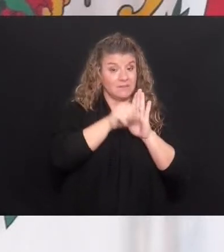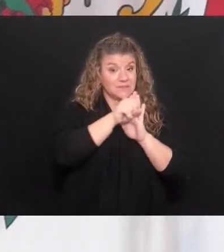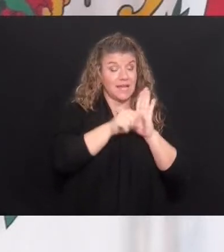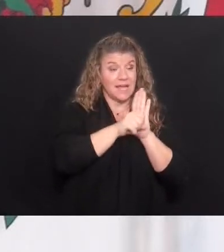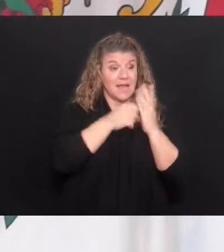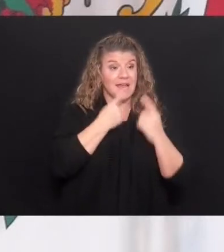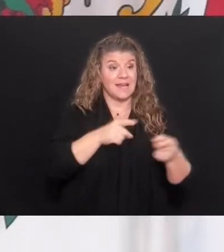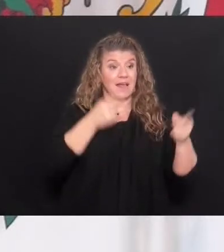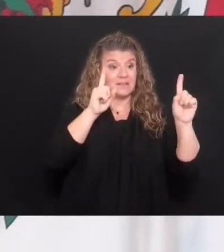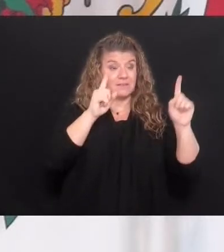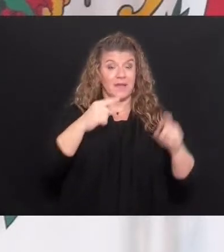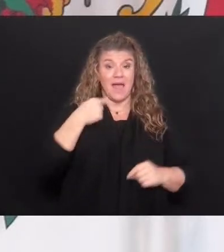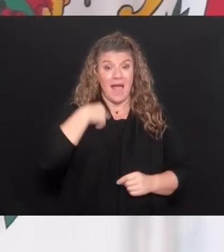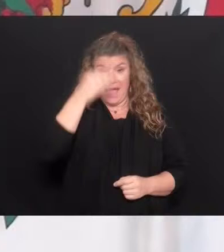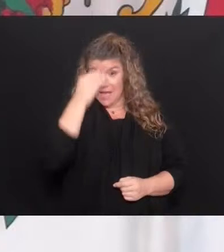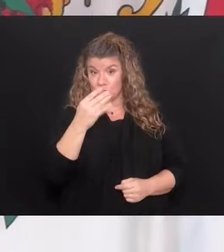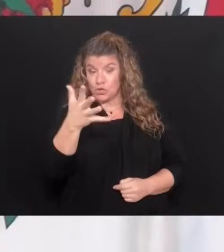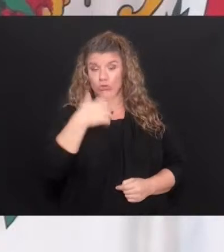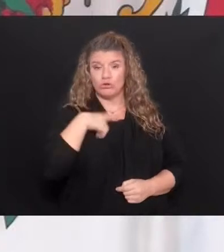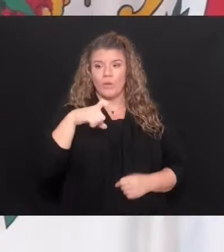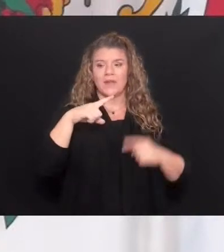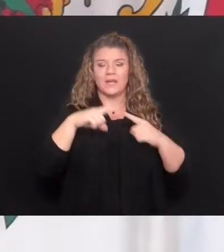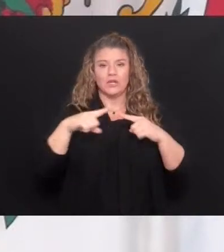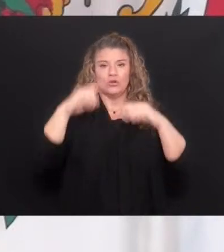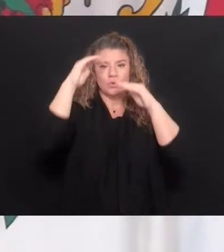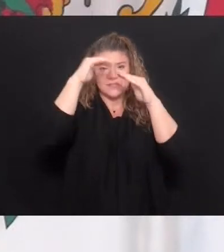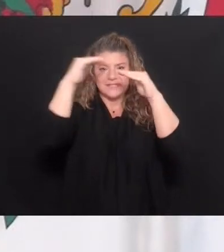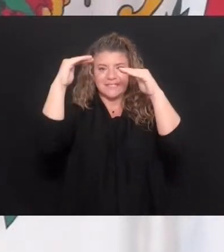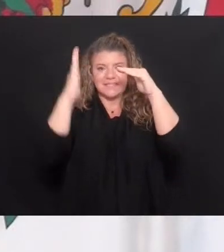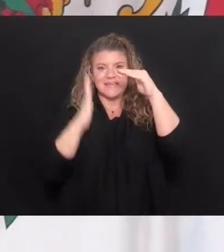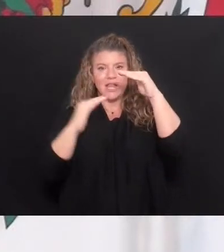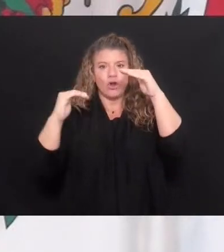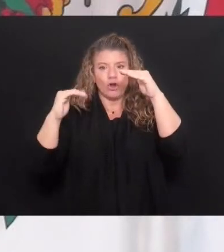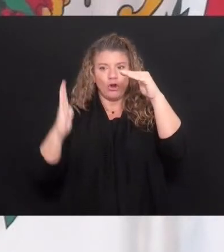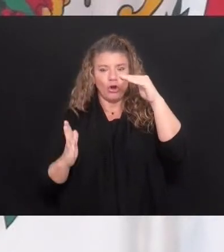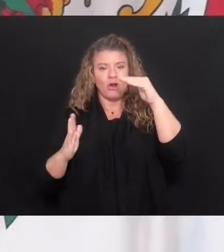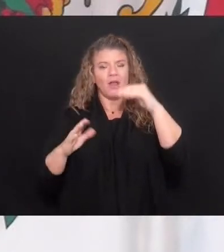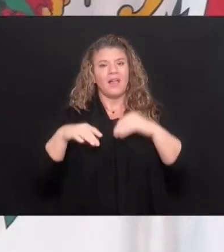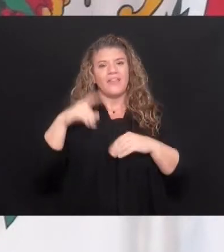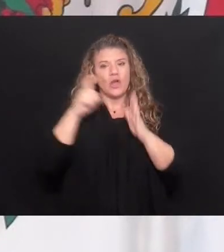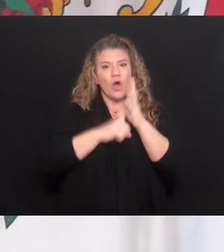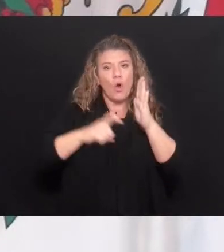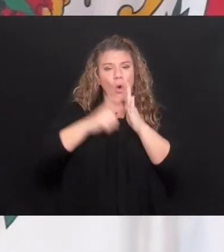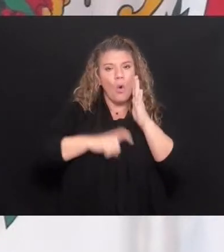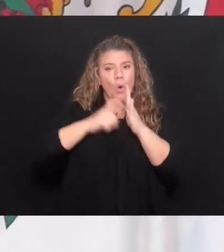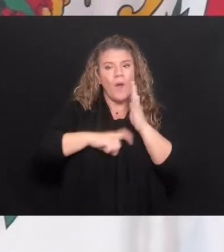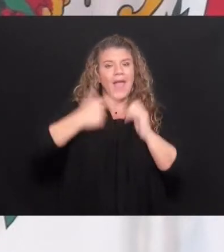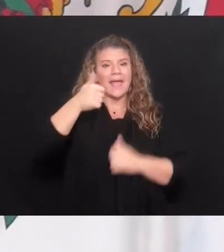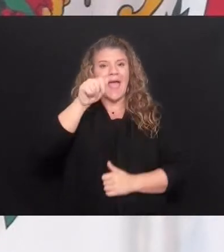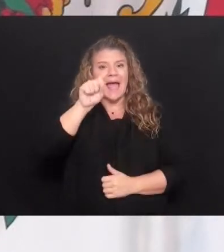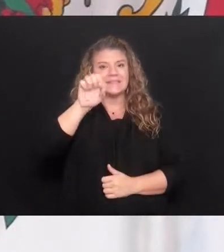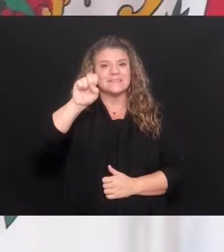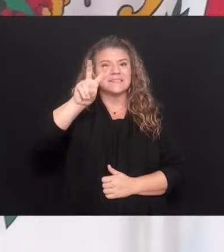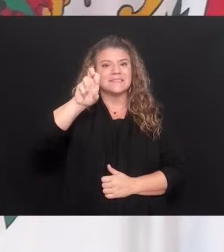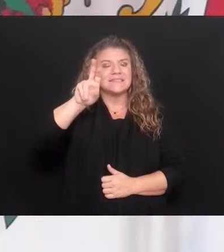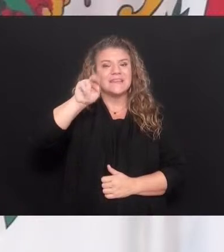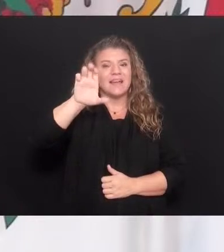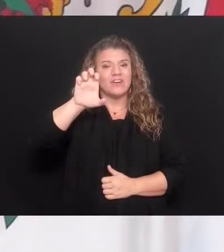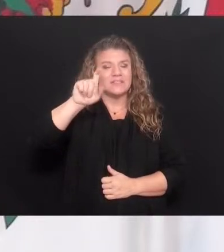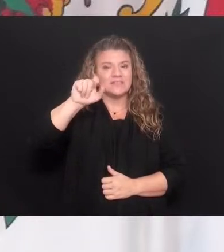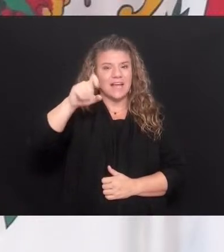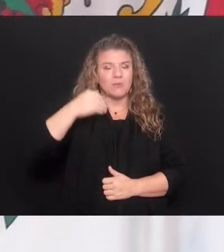and told you that we should tier, you know, the severance tax on coal and tier the severance tax on gas and